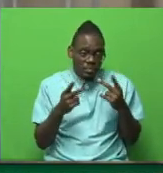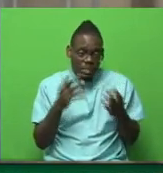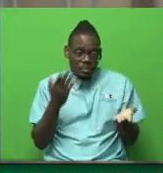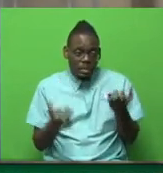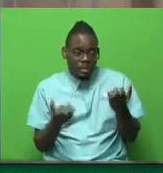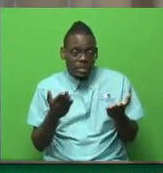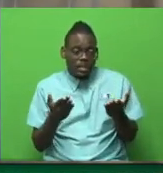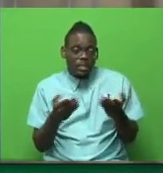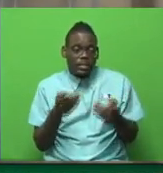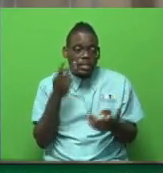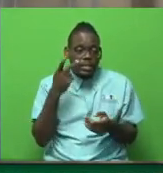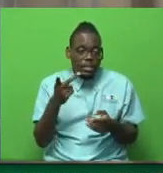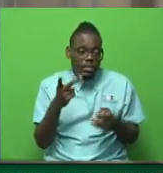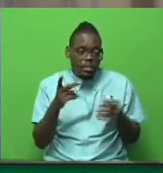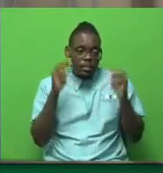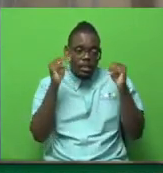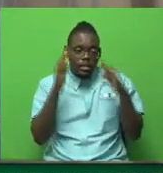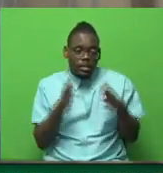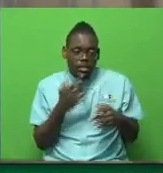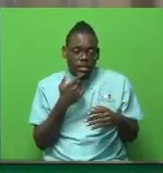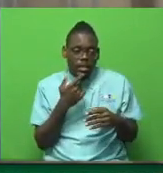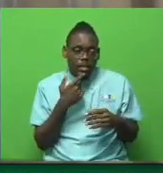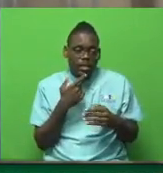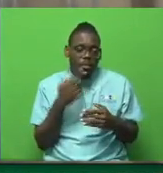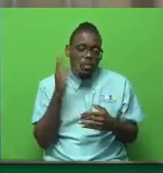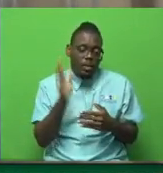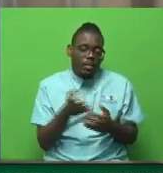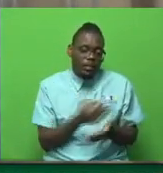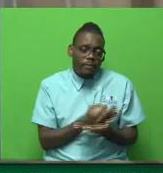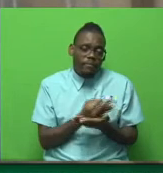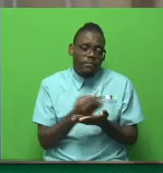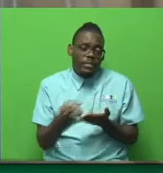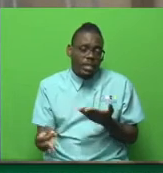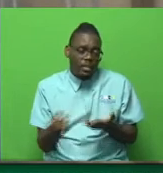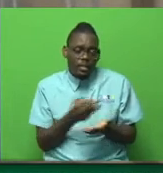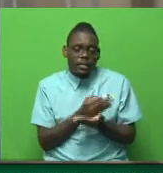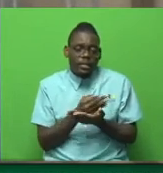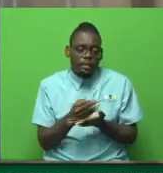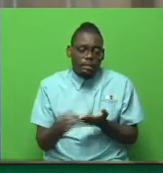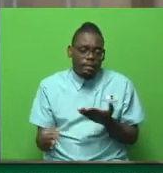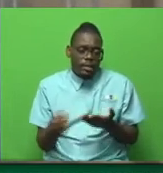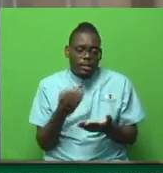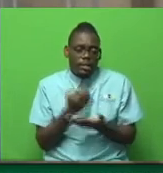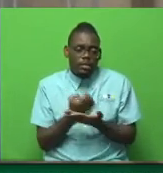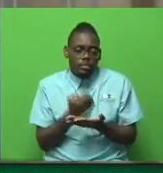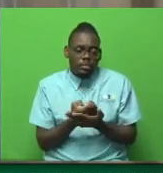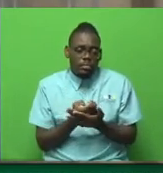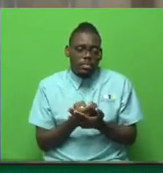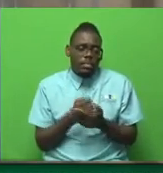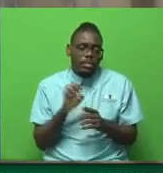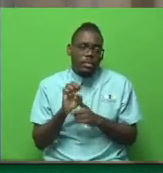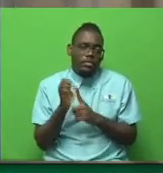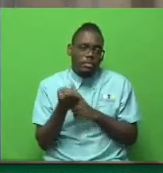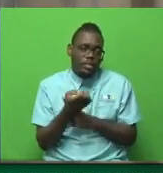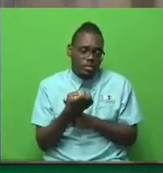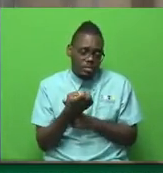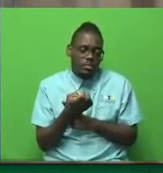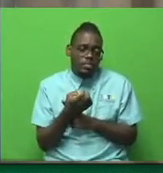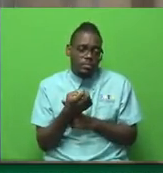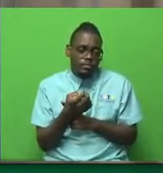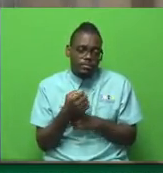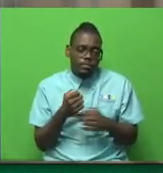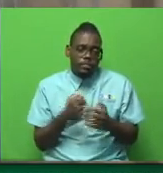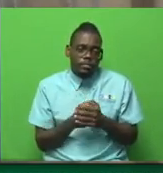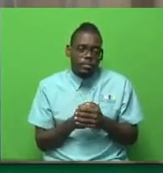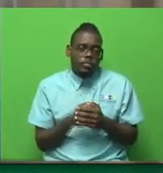environment which has already resulted in a loss of investor confidence in Trinidad and Tobago now I